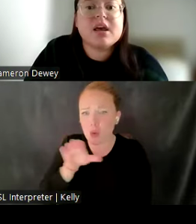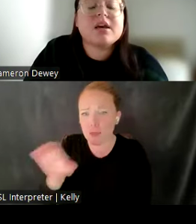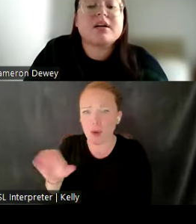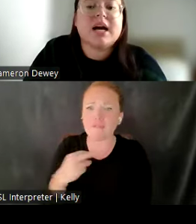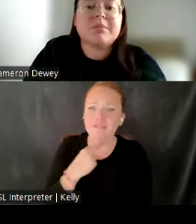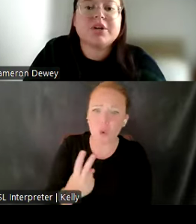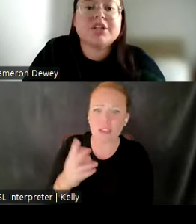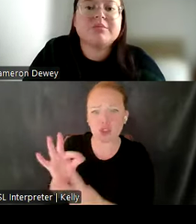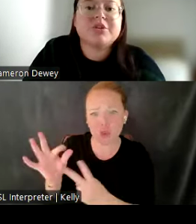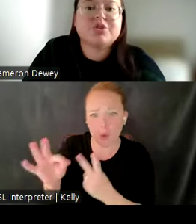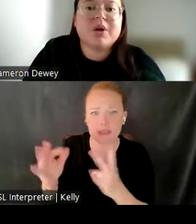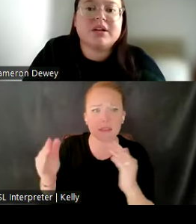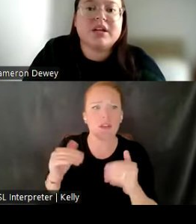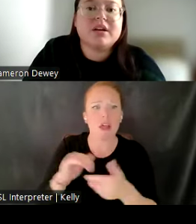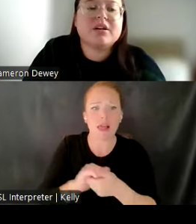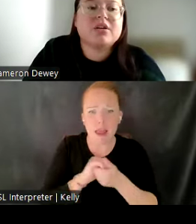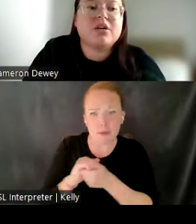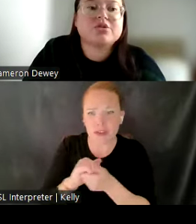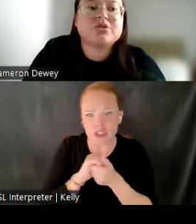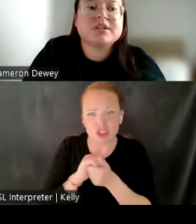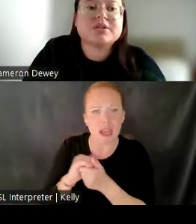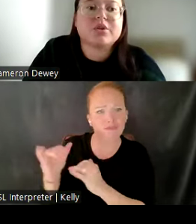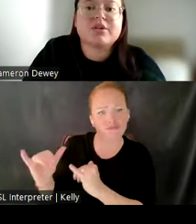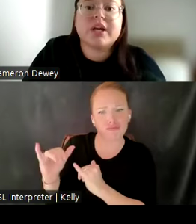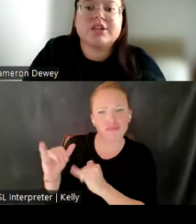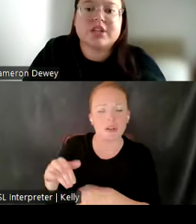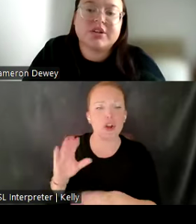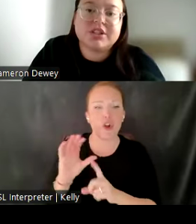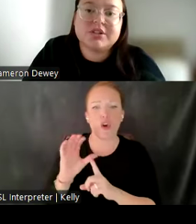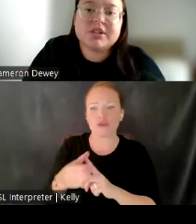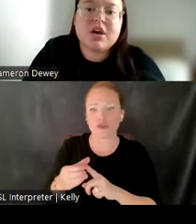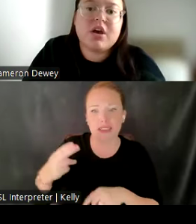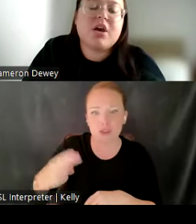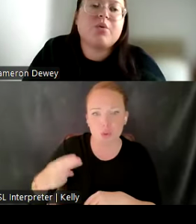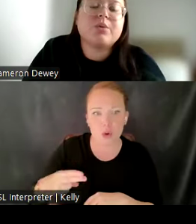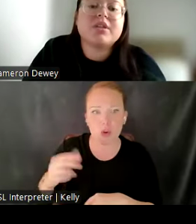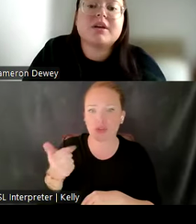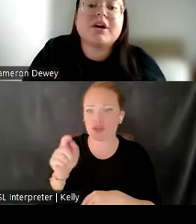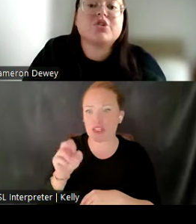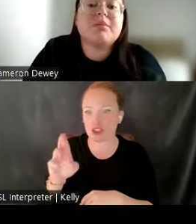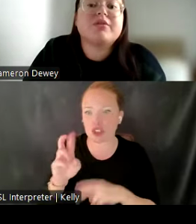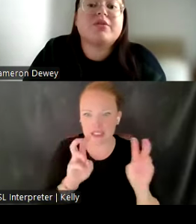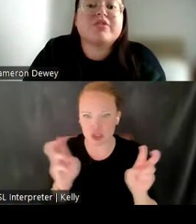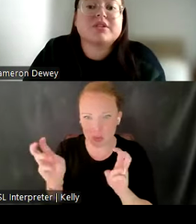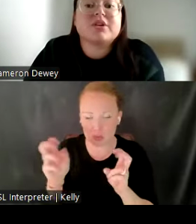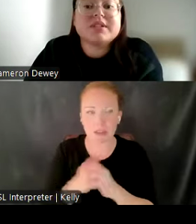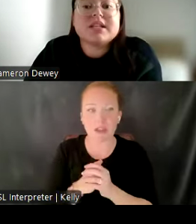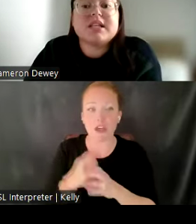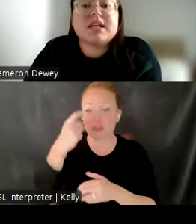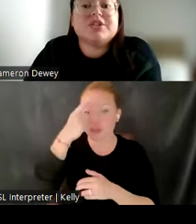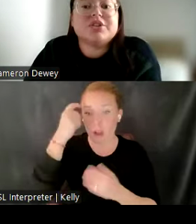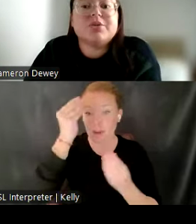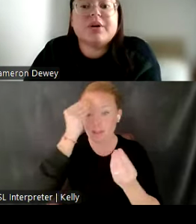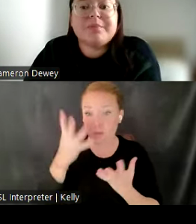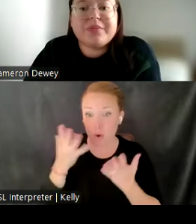choice, collaboration and mutuality, cultural, historical, and gender issues. When we think about trauma-informed services,